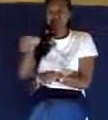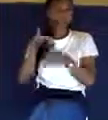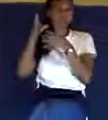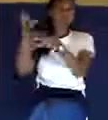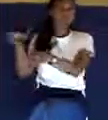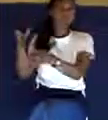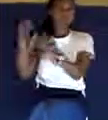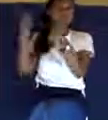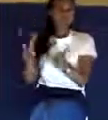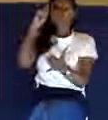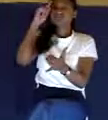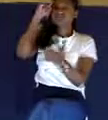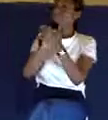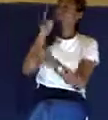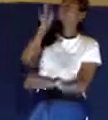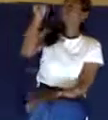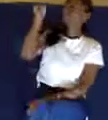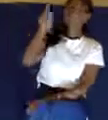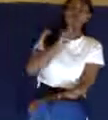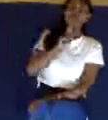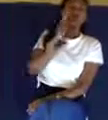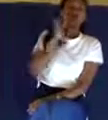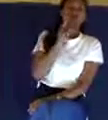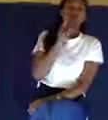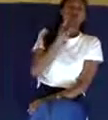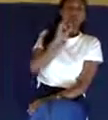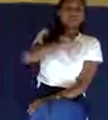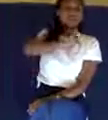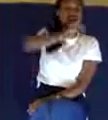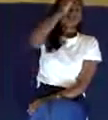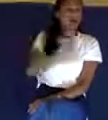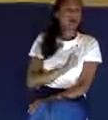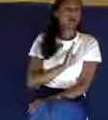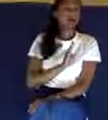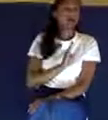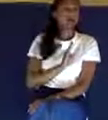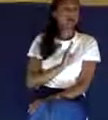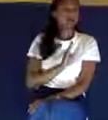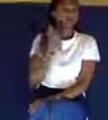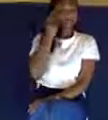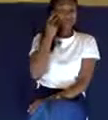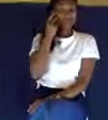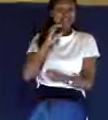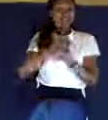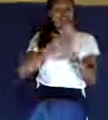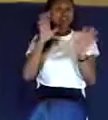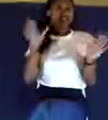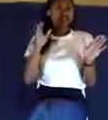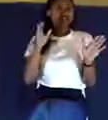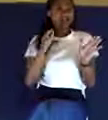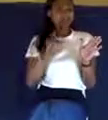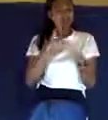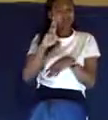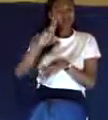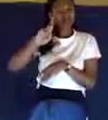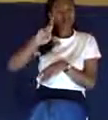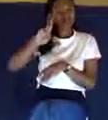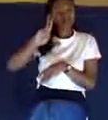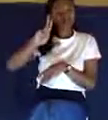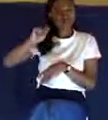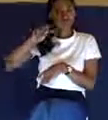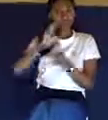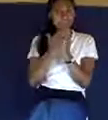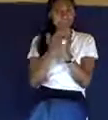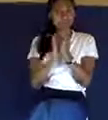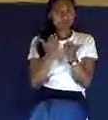now a believer in the God of Israel. And this will become clear throughout the rest of the book. Of course, we're not going to have time to look at it this morning. But this is one of the